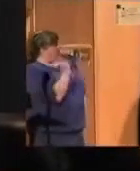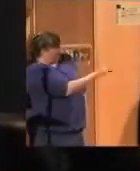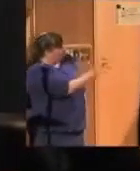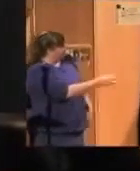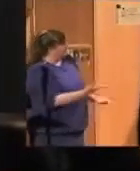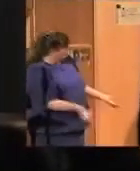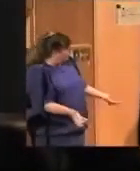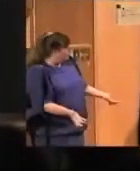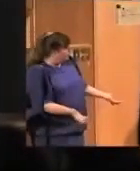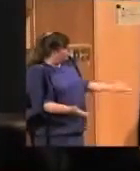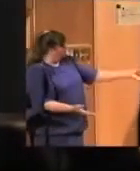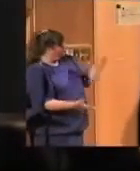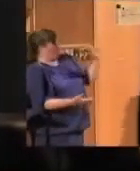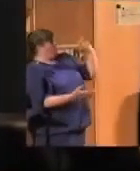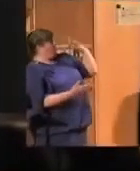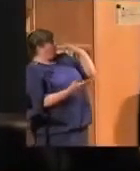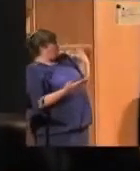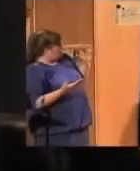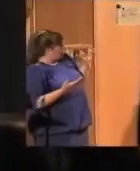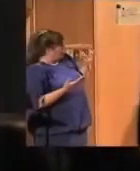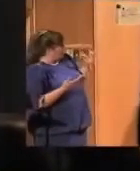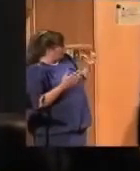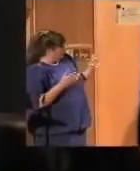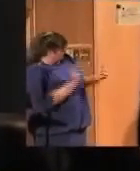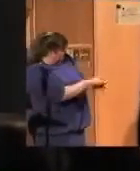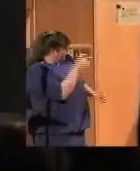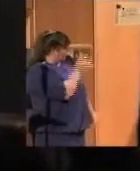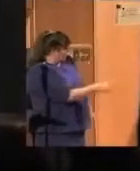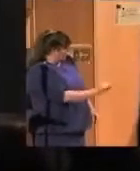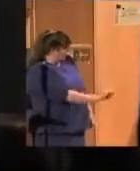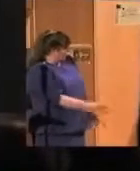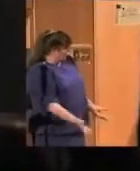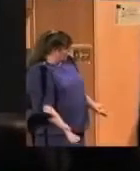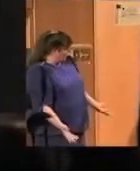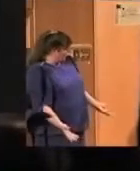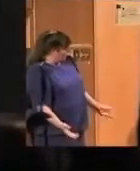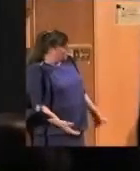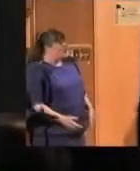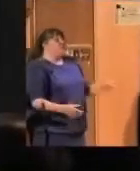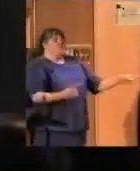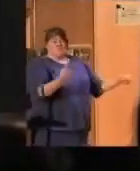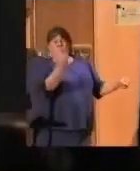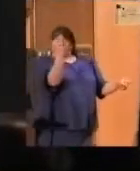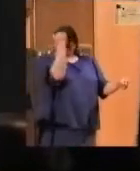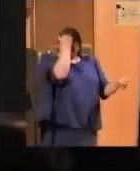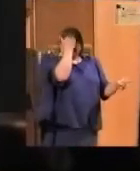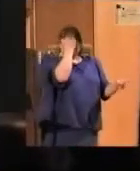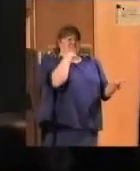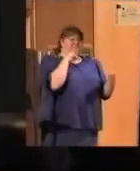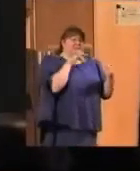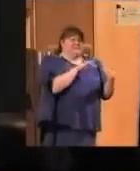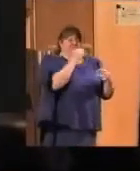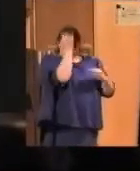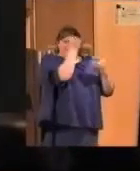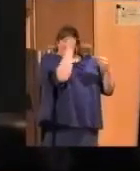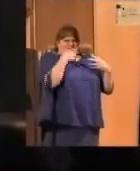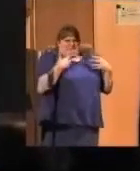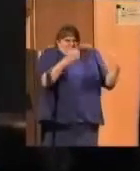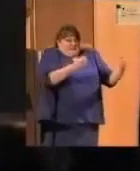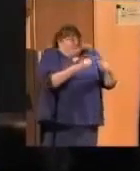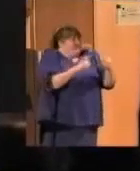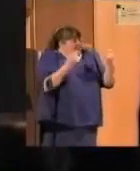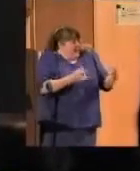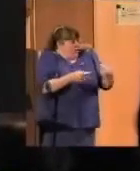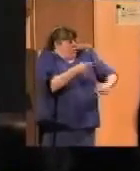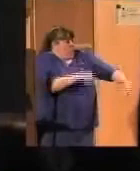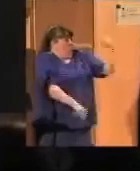is it applicable to me and not to you, huh? Oh, you know this stuff so well, and you've come too far now to take a step